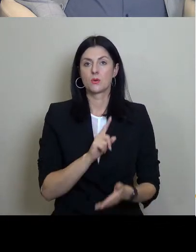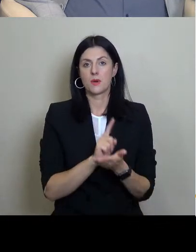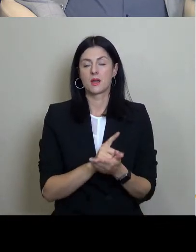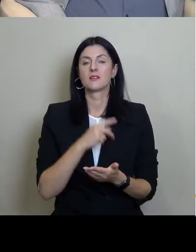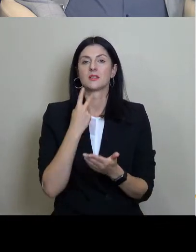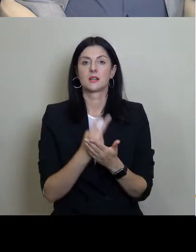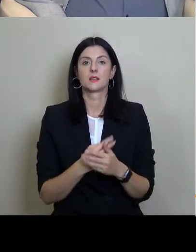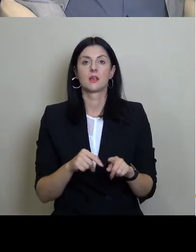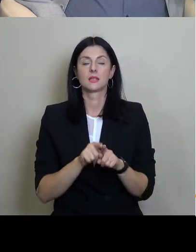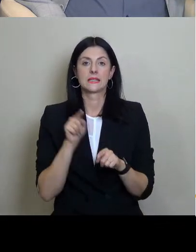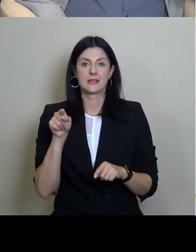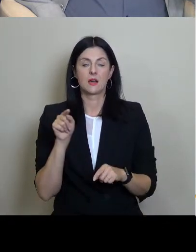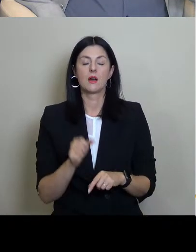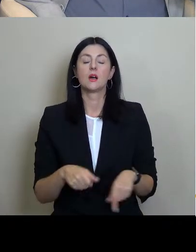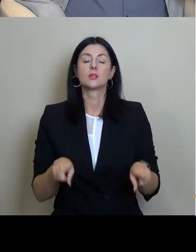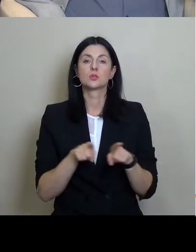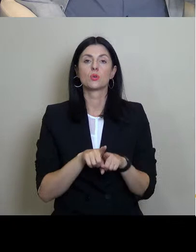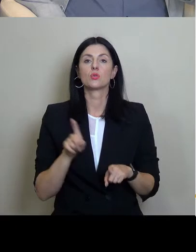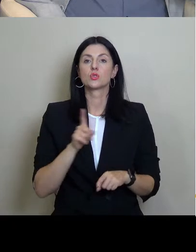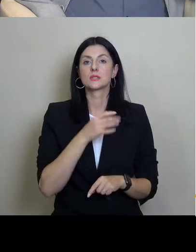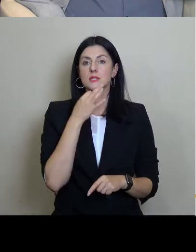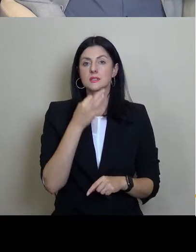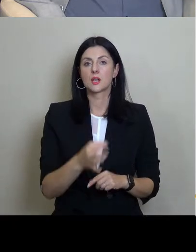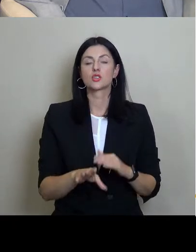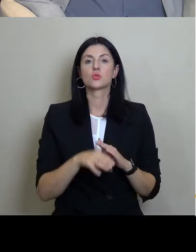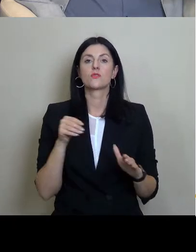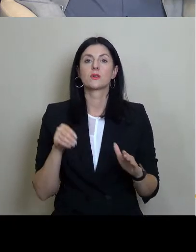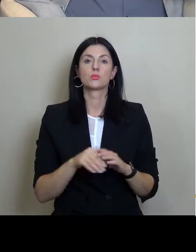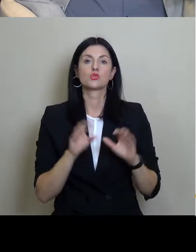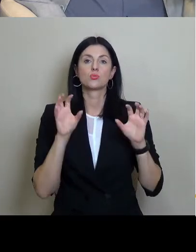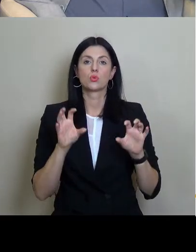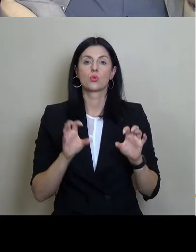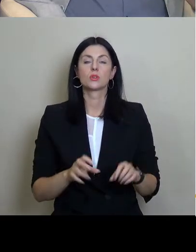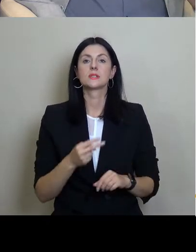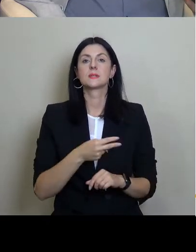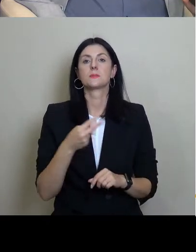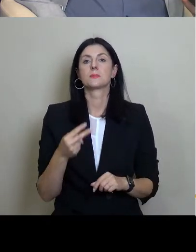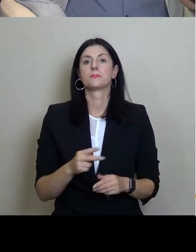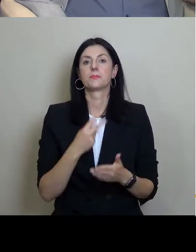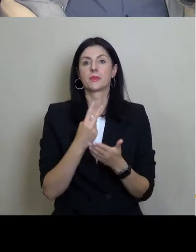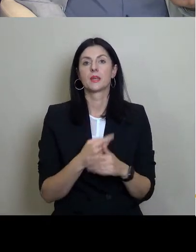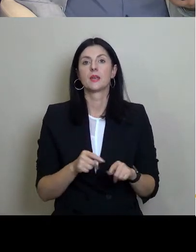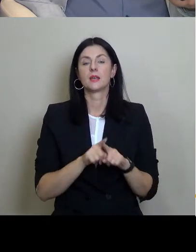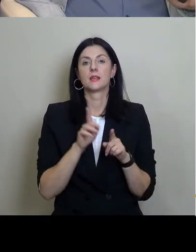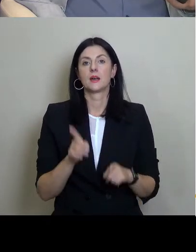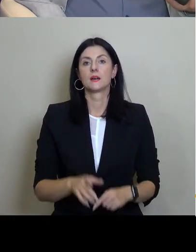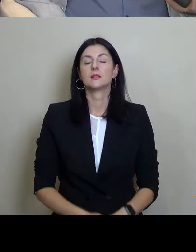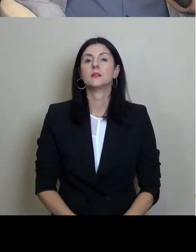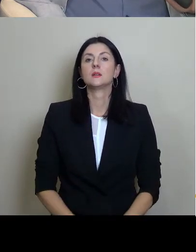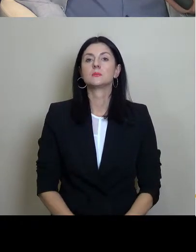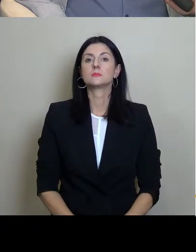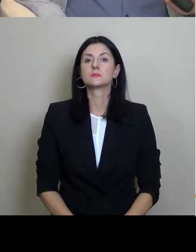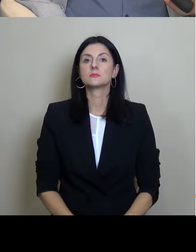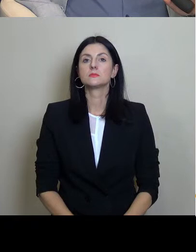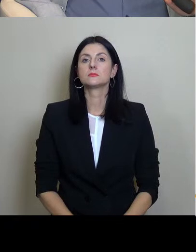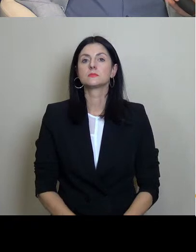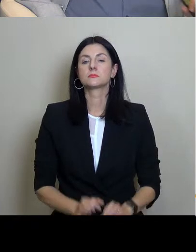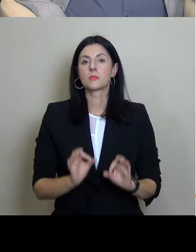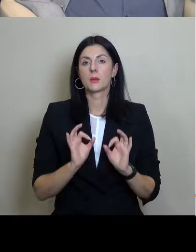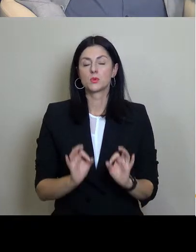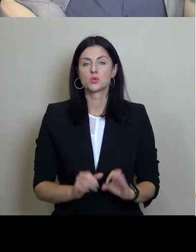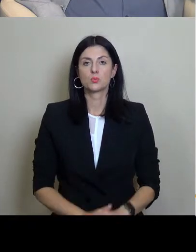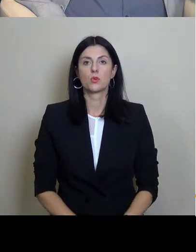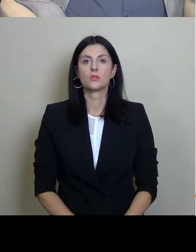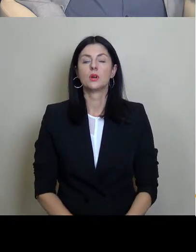be taken just to have visual image. So it's based on the electoral code rules. Add